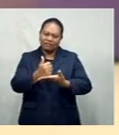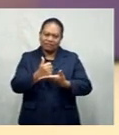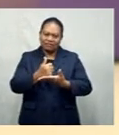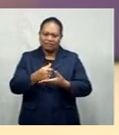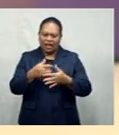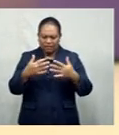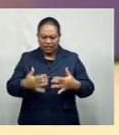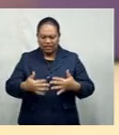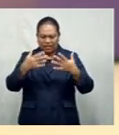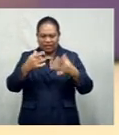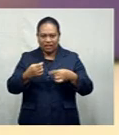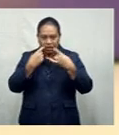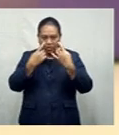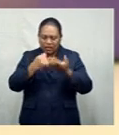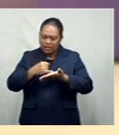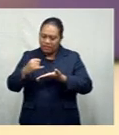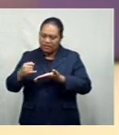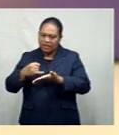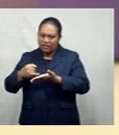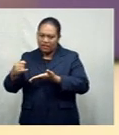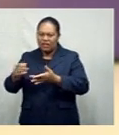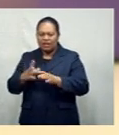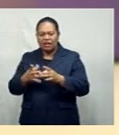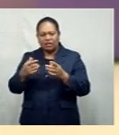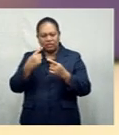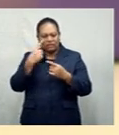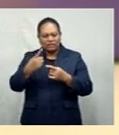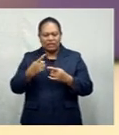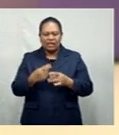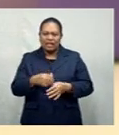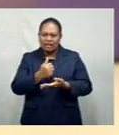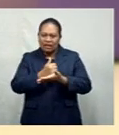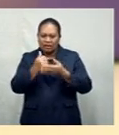data, with investors on edge over whether the figures may